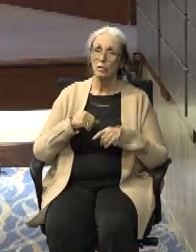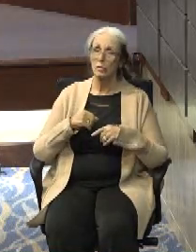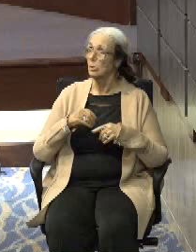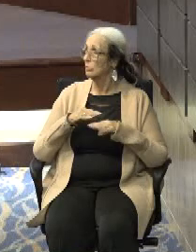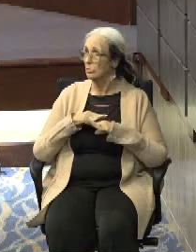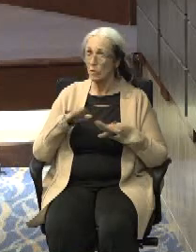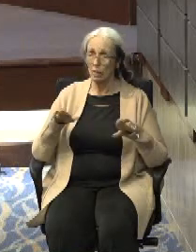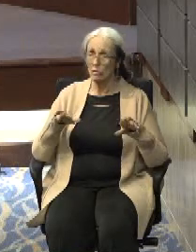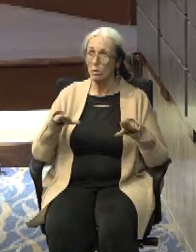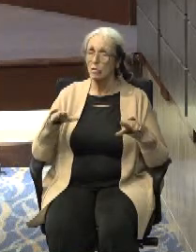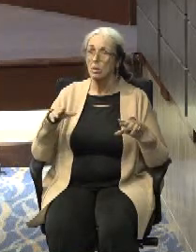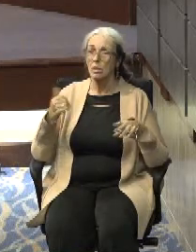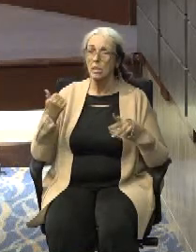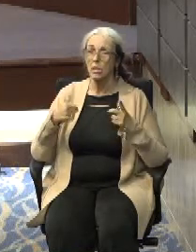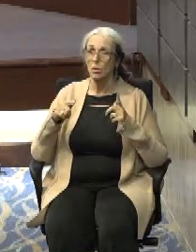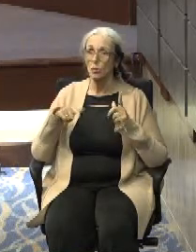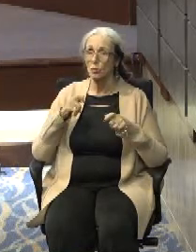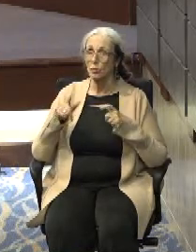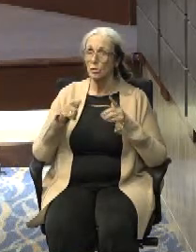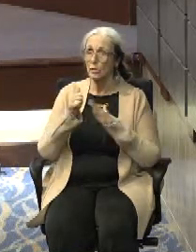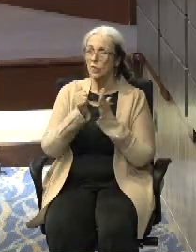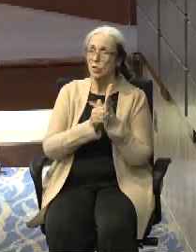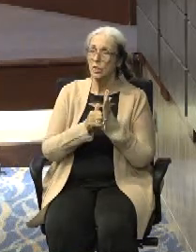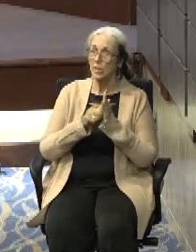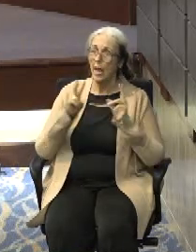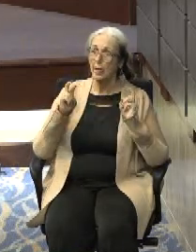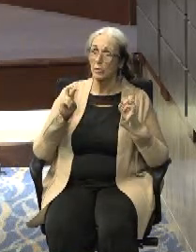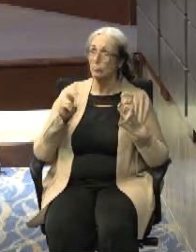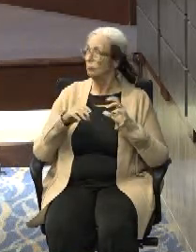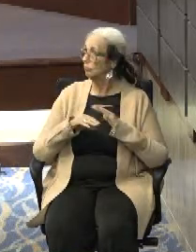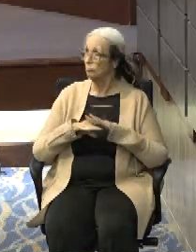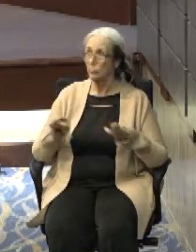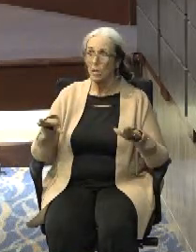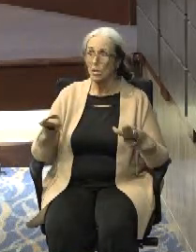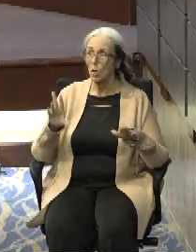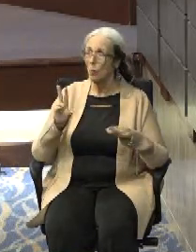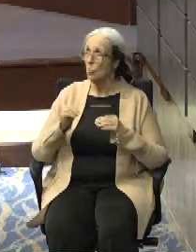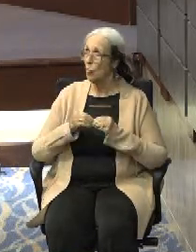there any council requests for future agenda items? If not, there